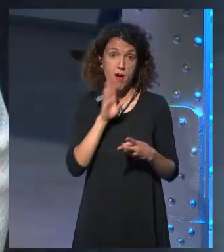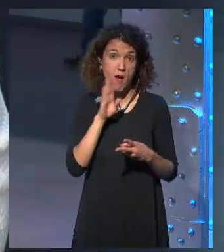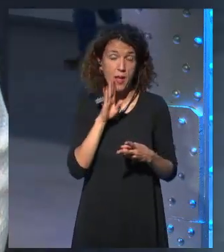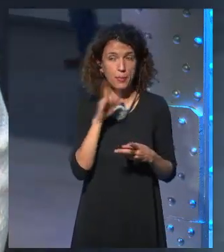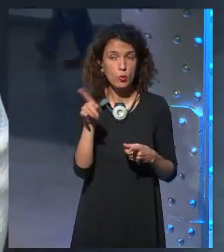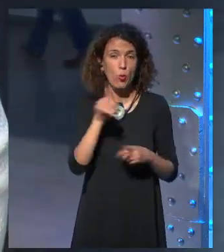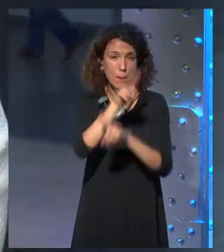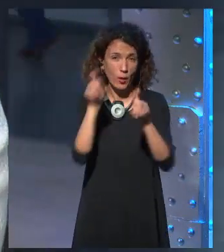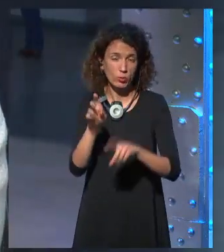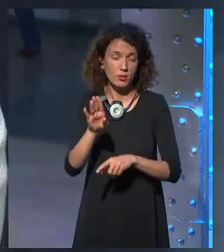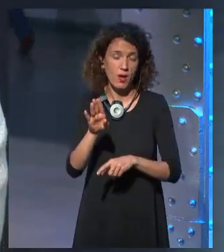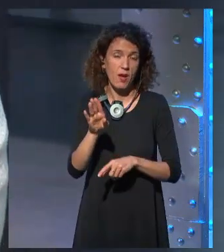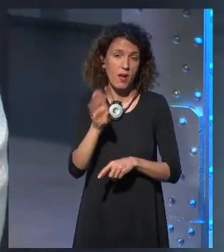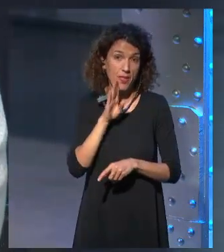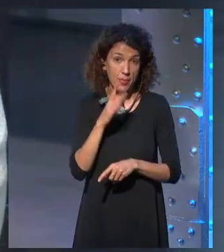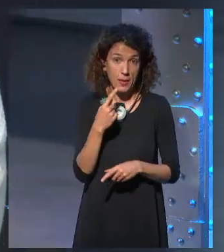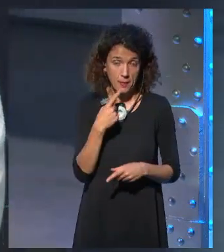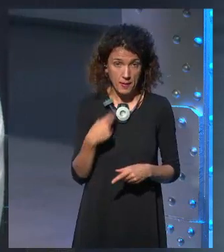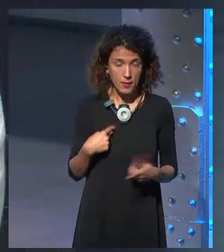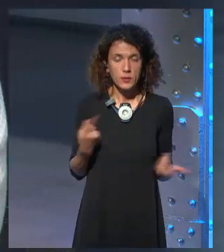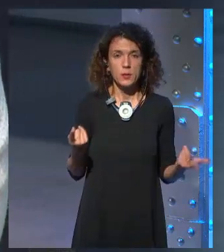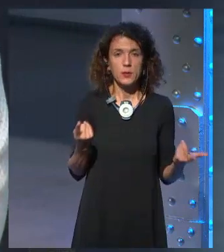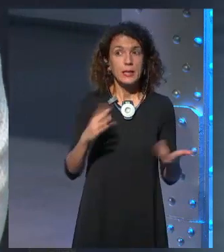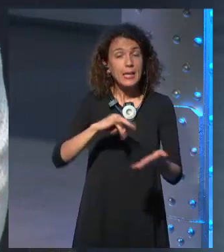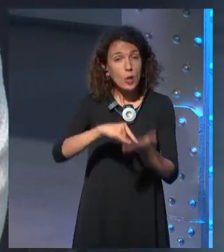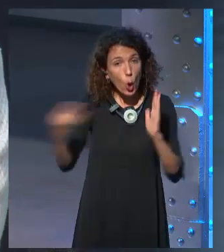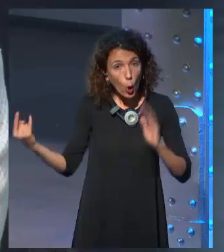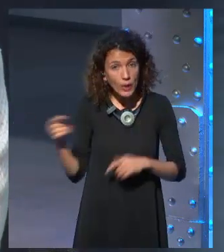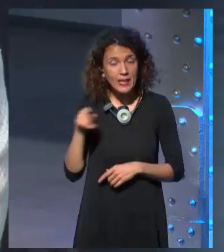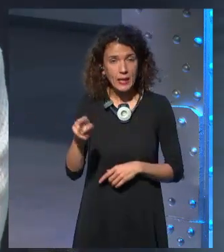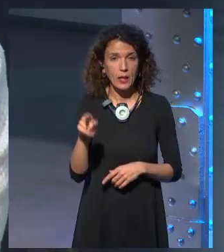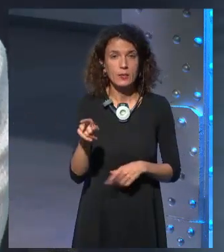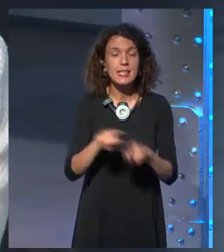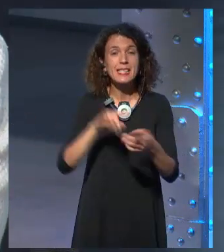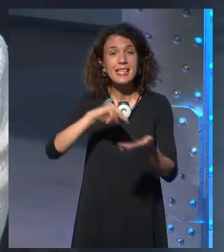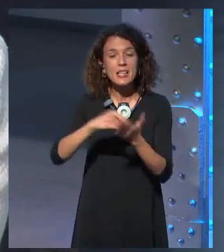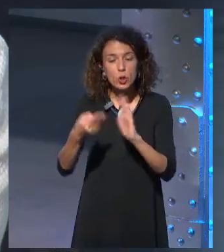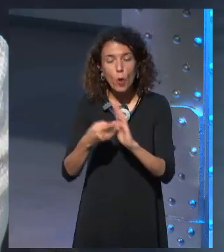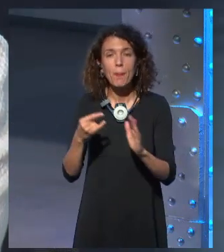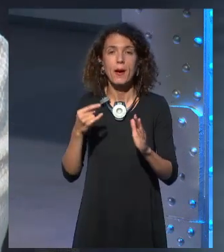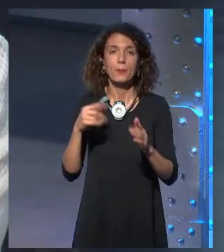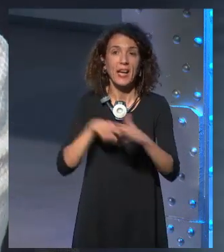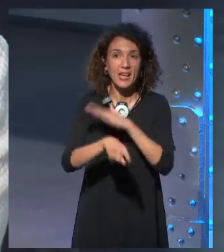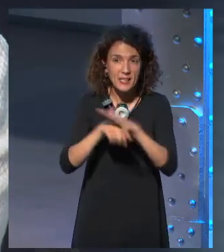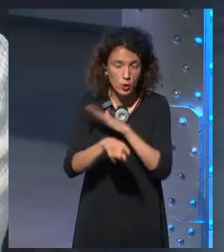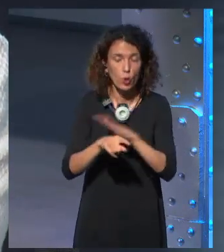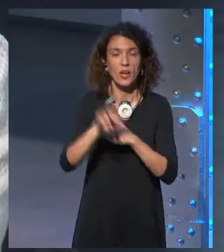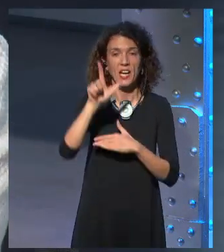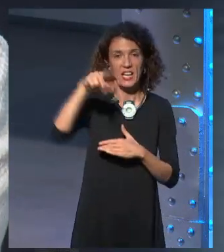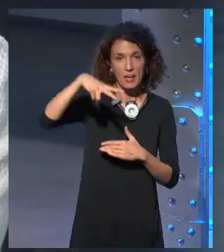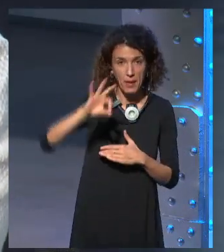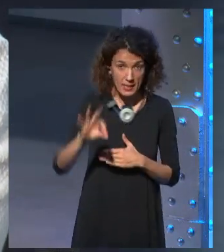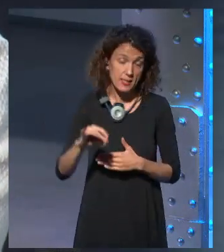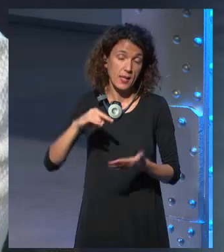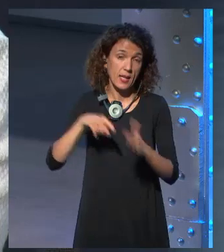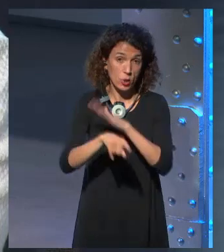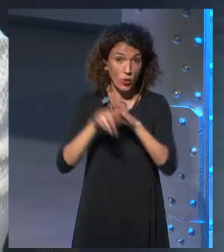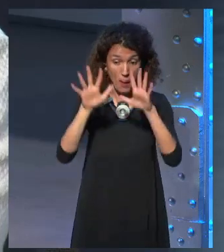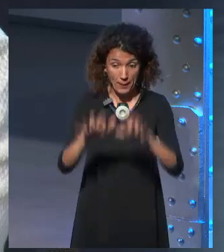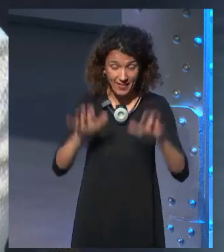the technologies that you described, the learning management systems and other things, we, and I say this